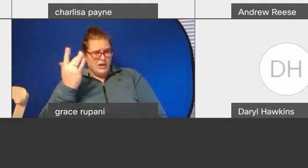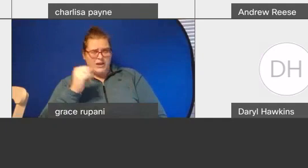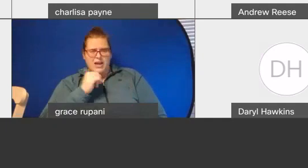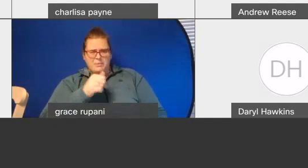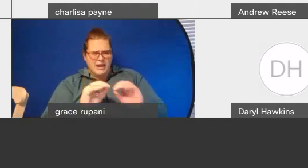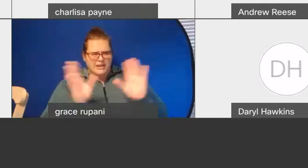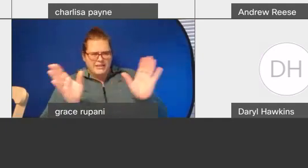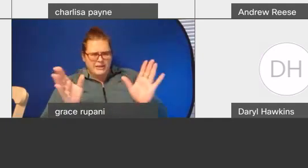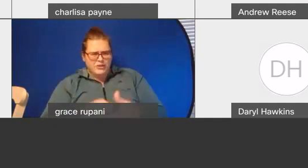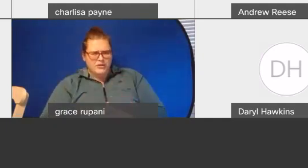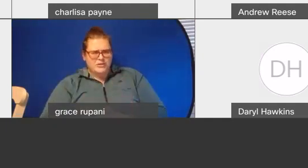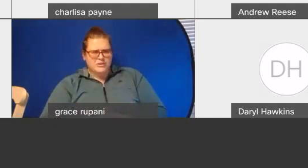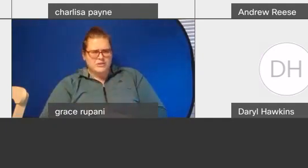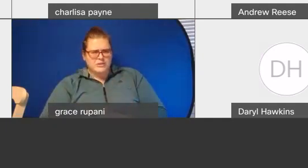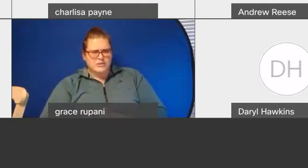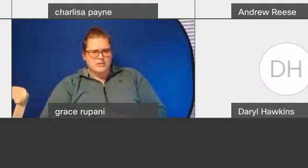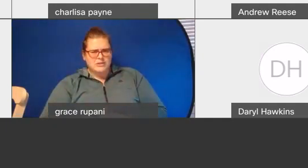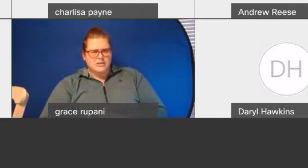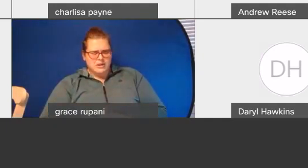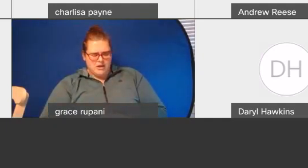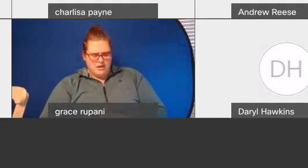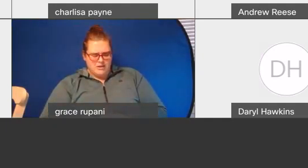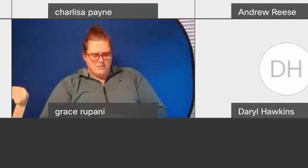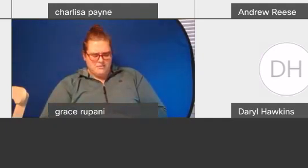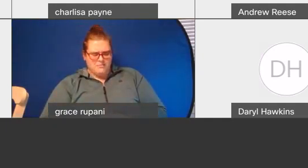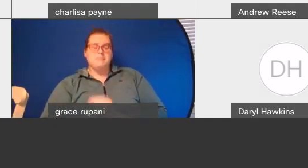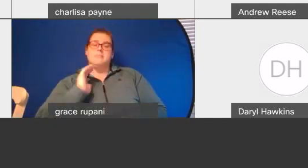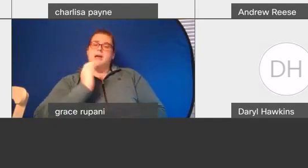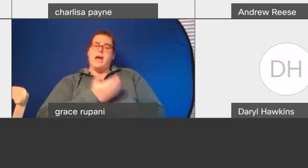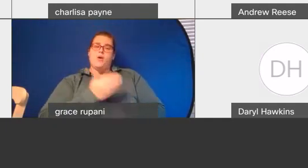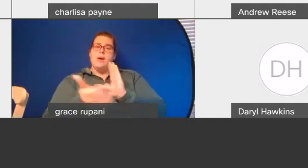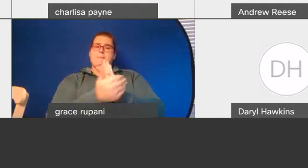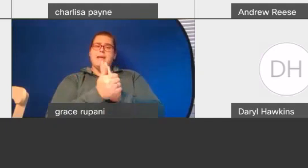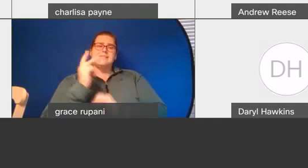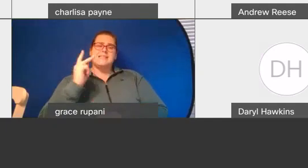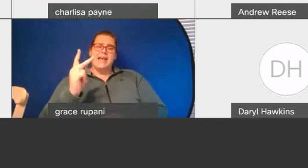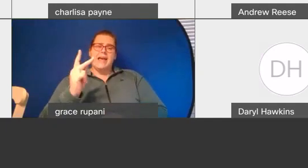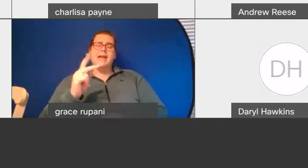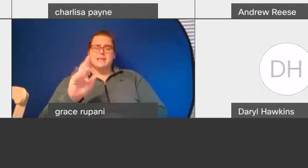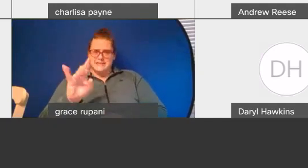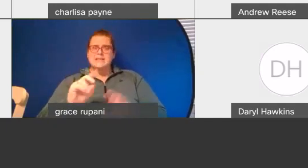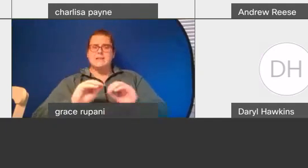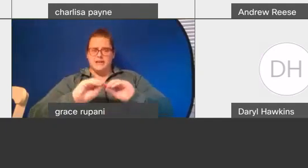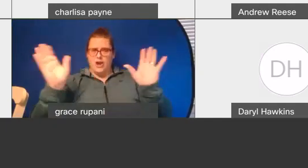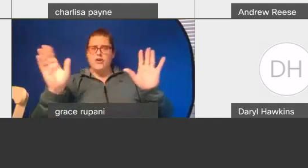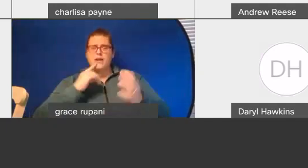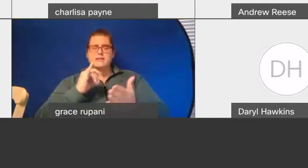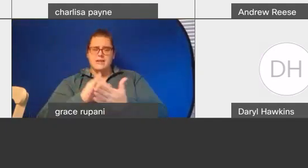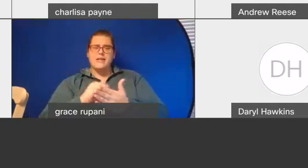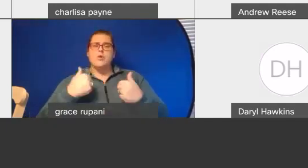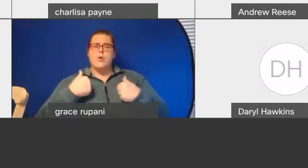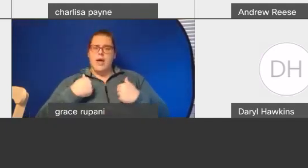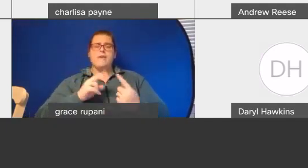This has been included. Our amended Appendix K clarified, that we have the 1 to